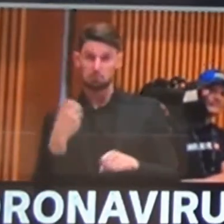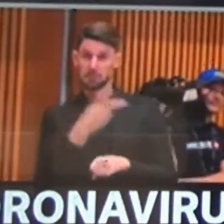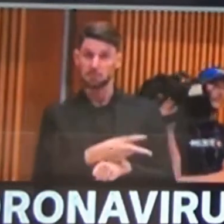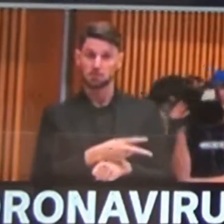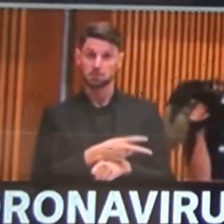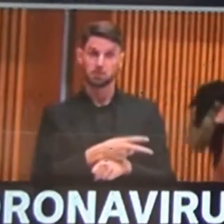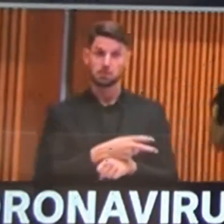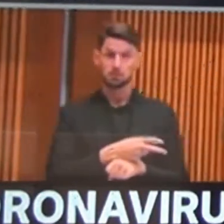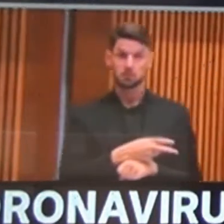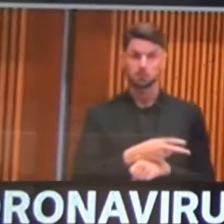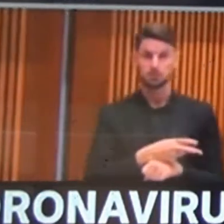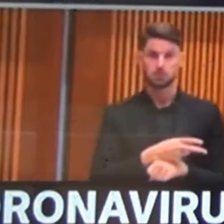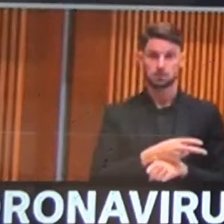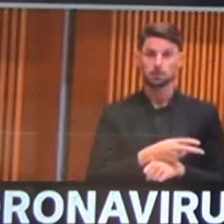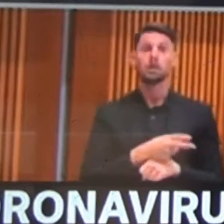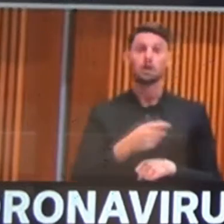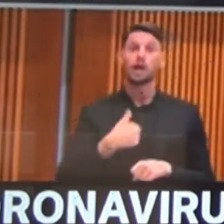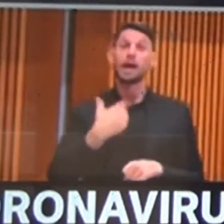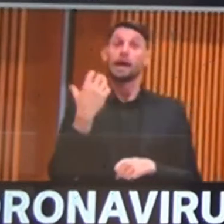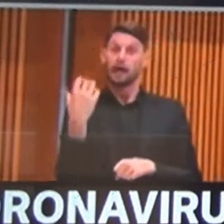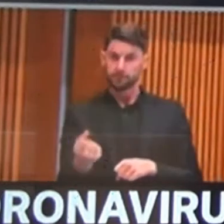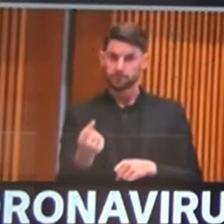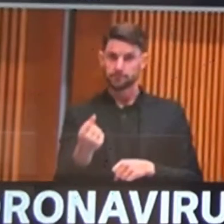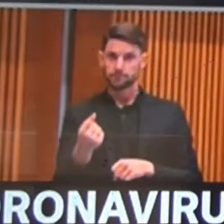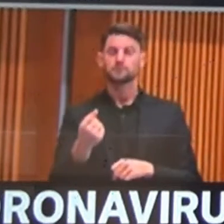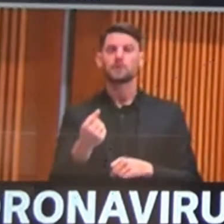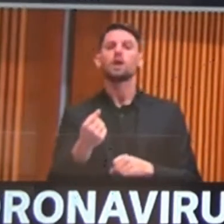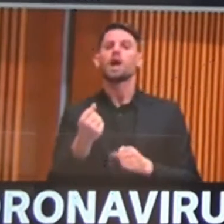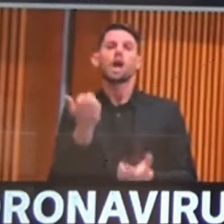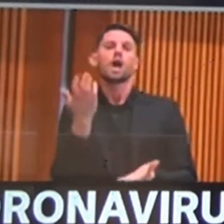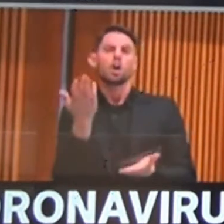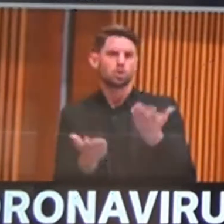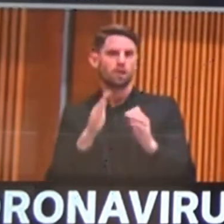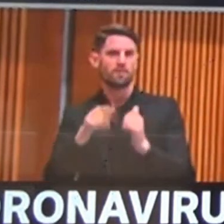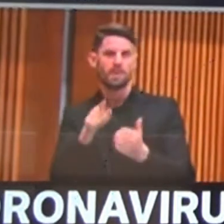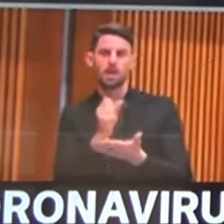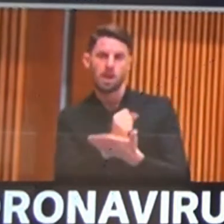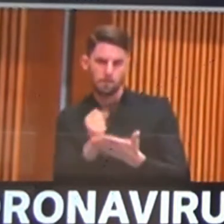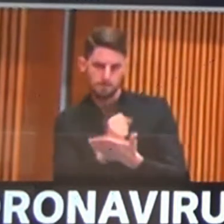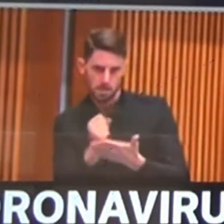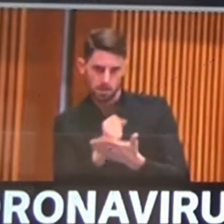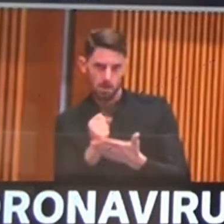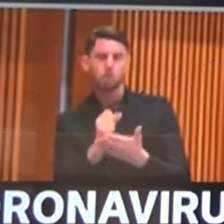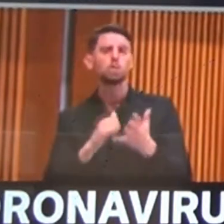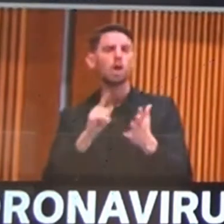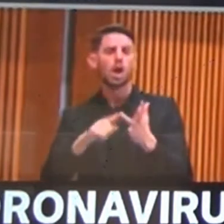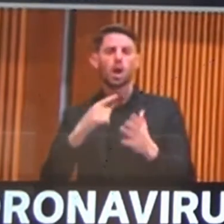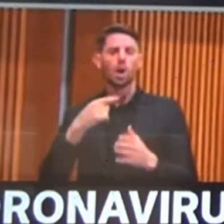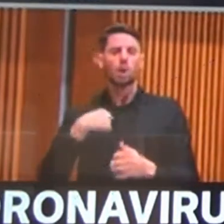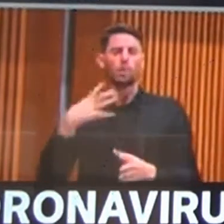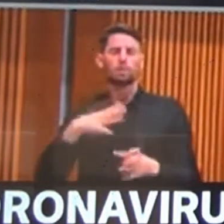is twofold: community transmission, and then if people were to stop doing